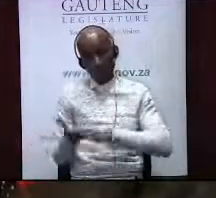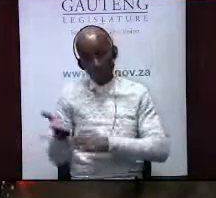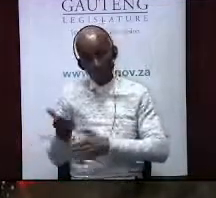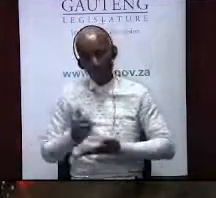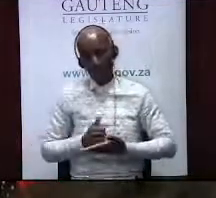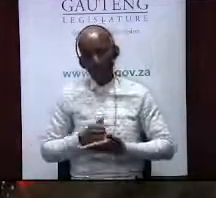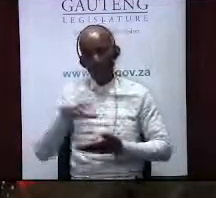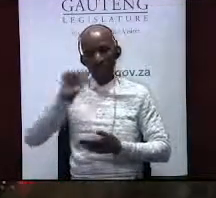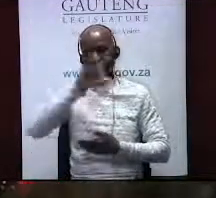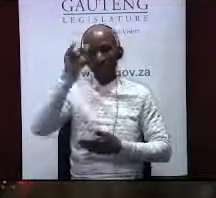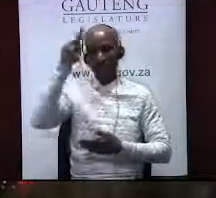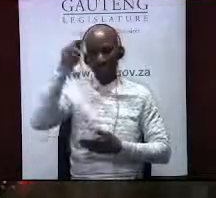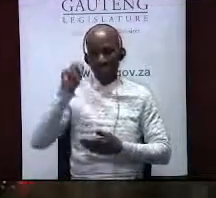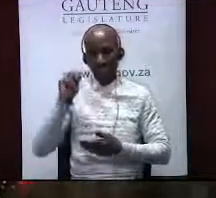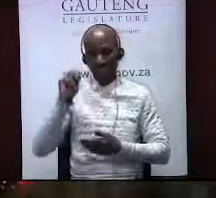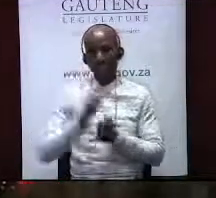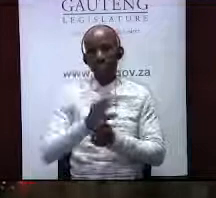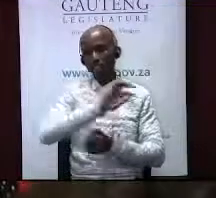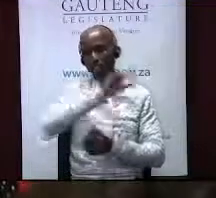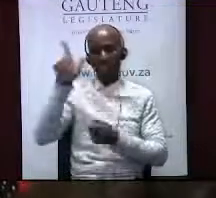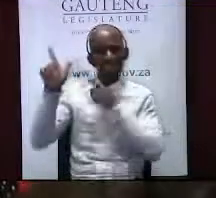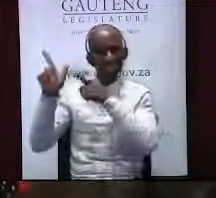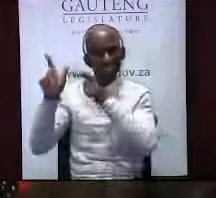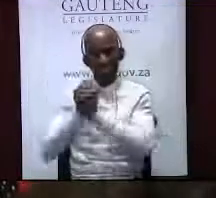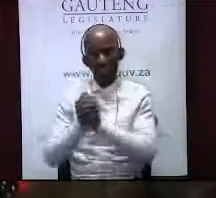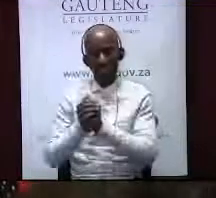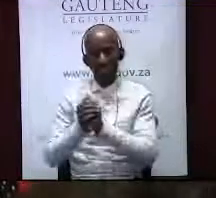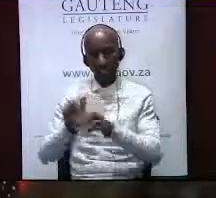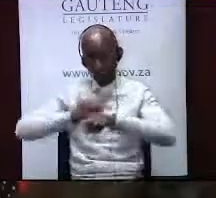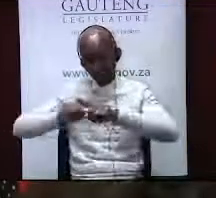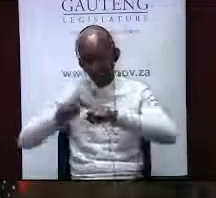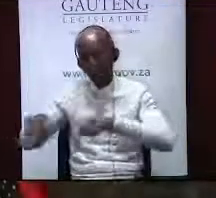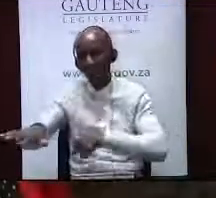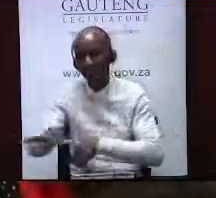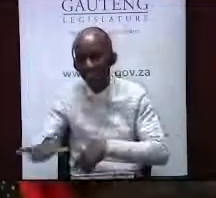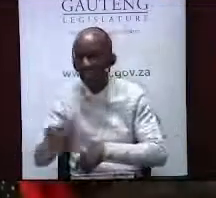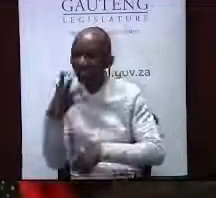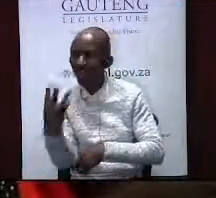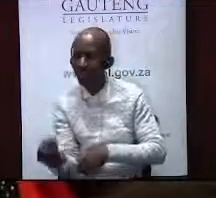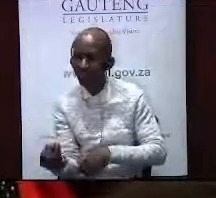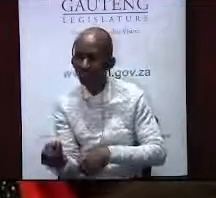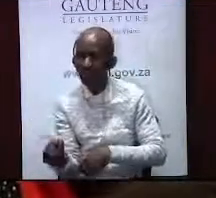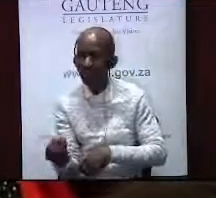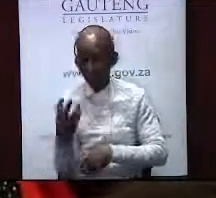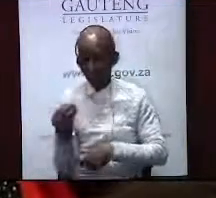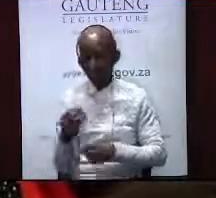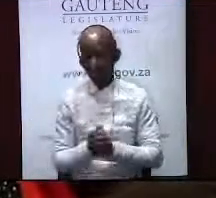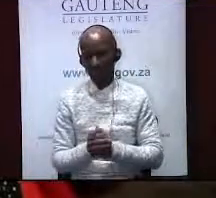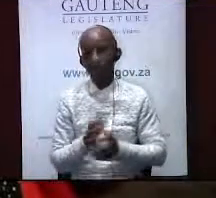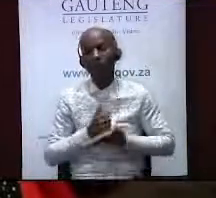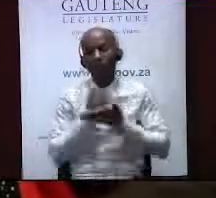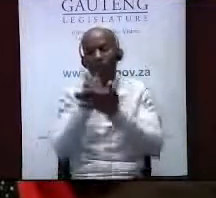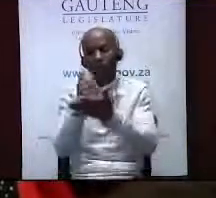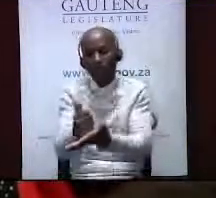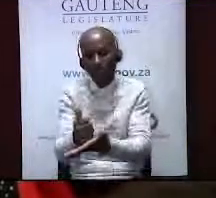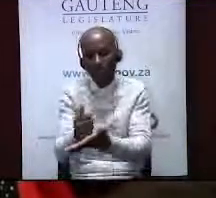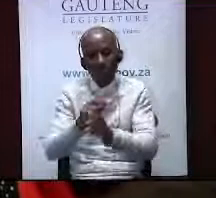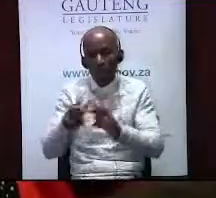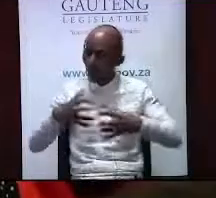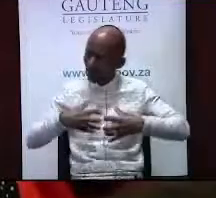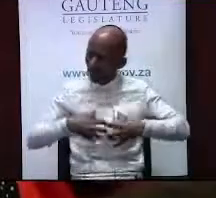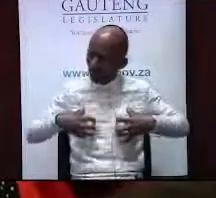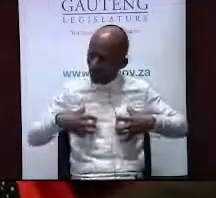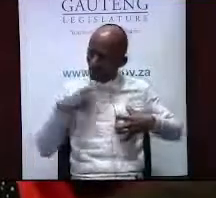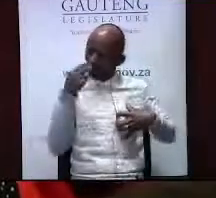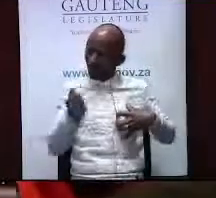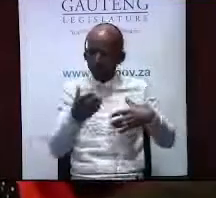Go there to Alberton. Go there to Lanesia. Go there to that place. they have the ability to help you. You don't have to worry to